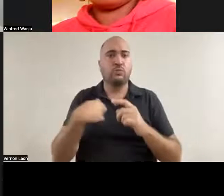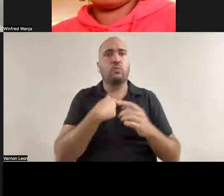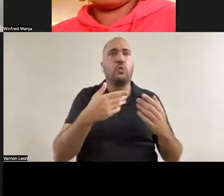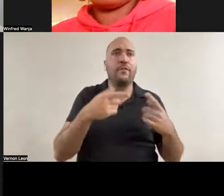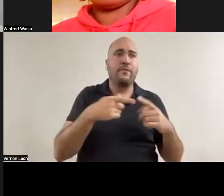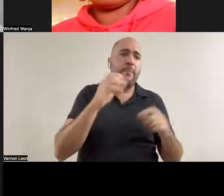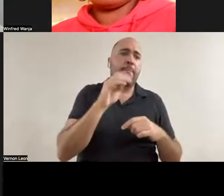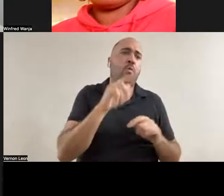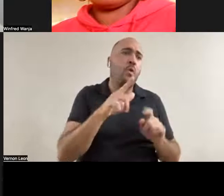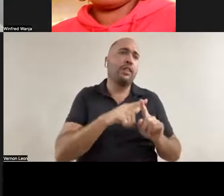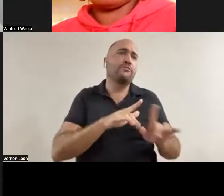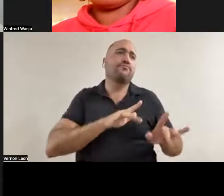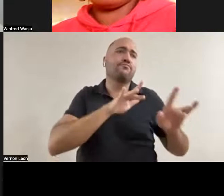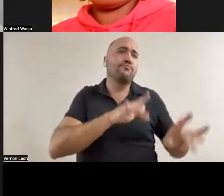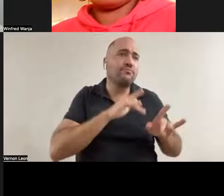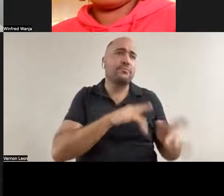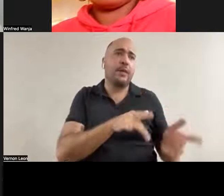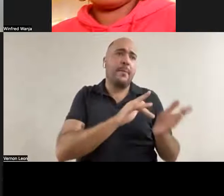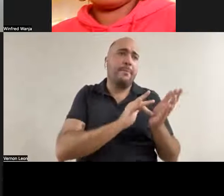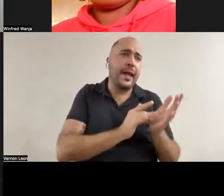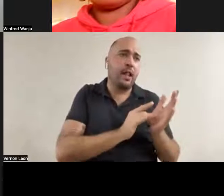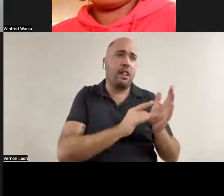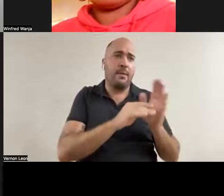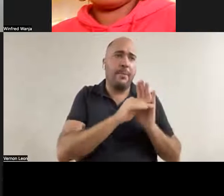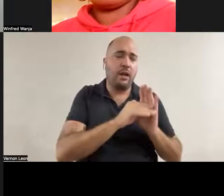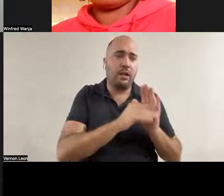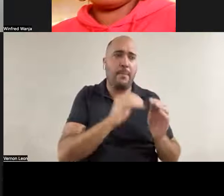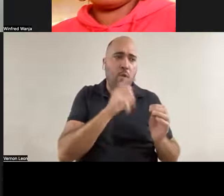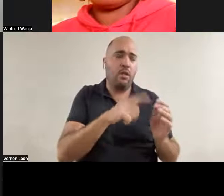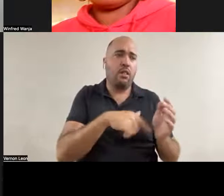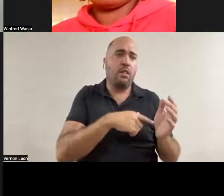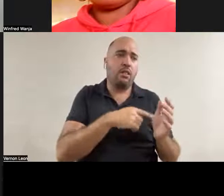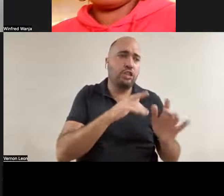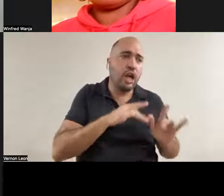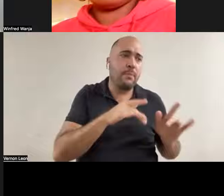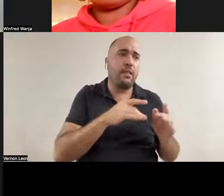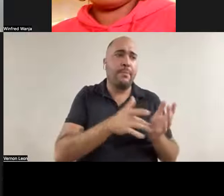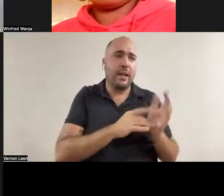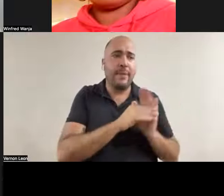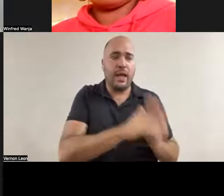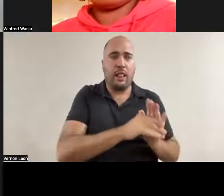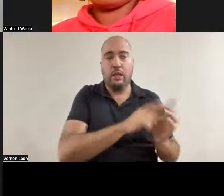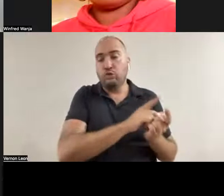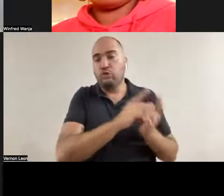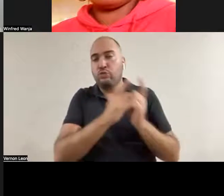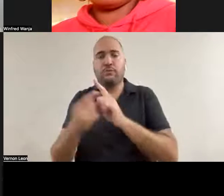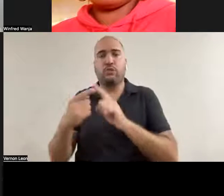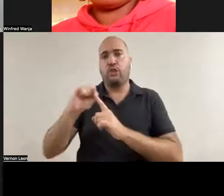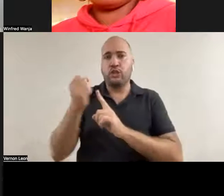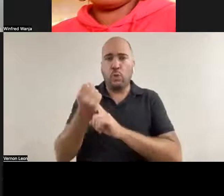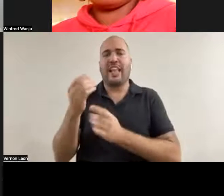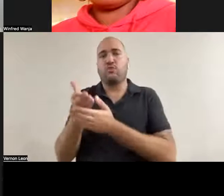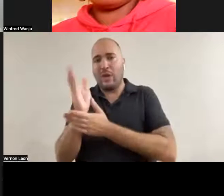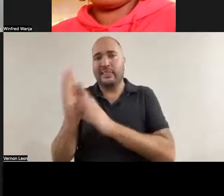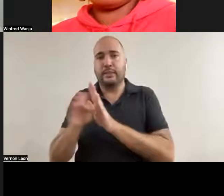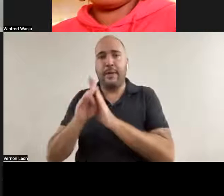the charity, and the medical model of disability, and we're transforming to the social and rights model of disability.